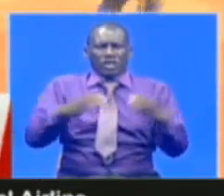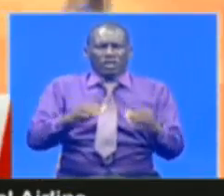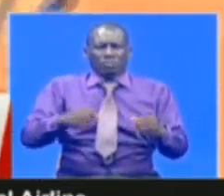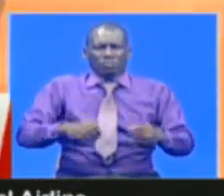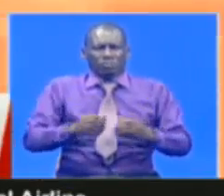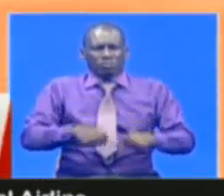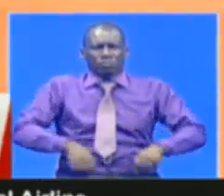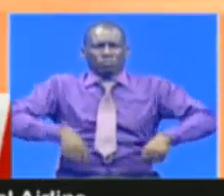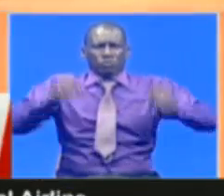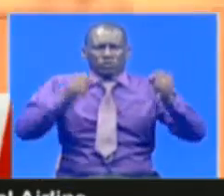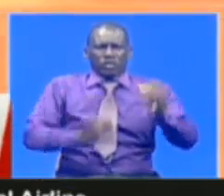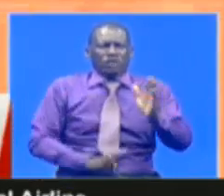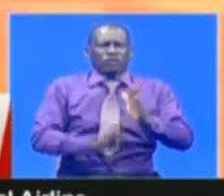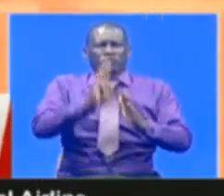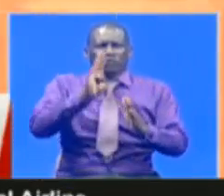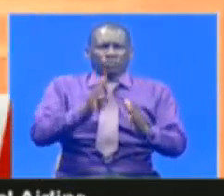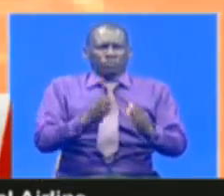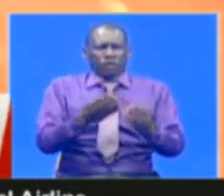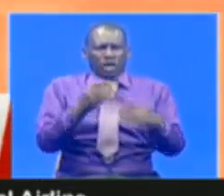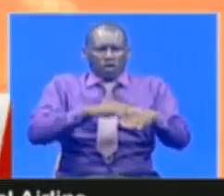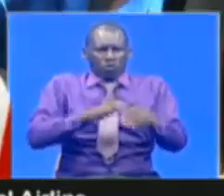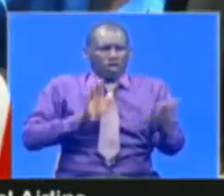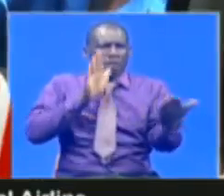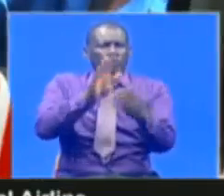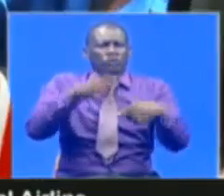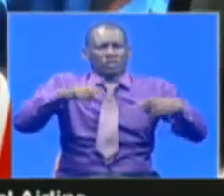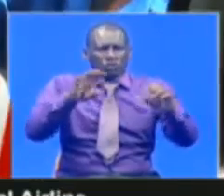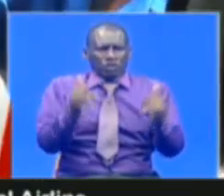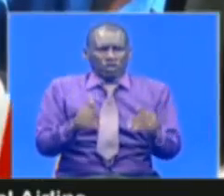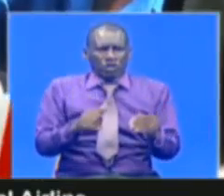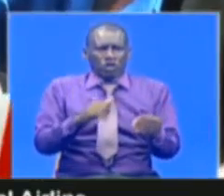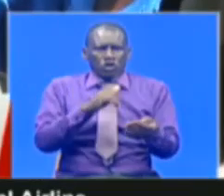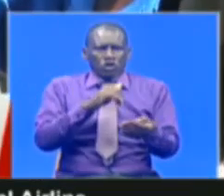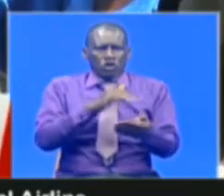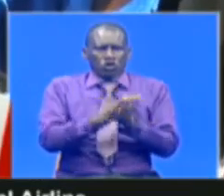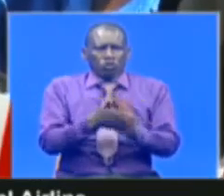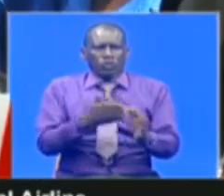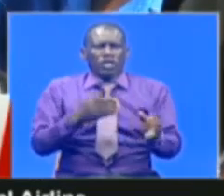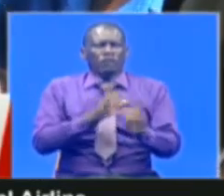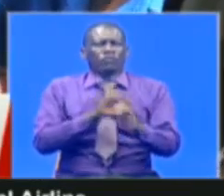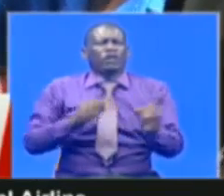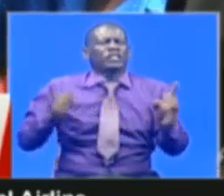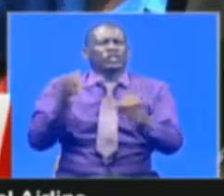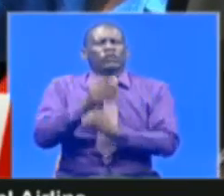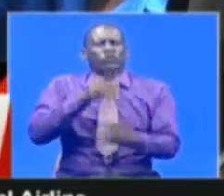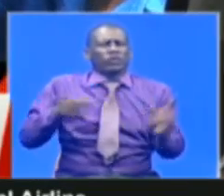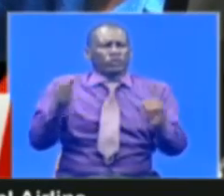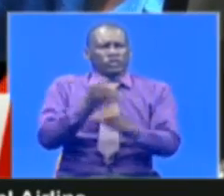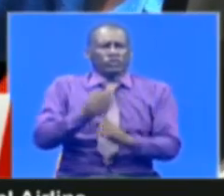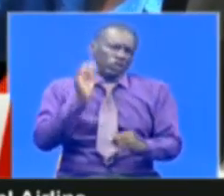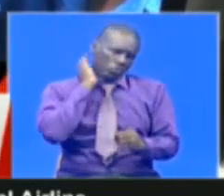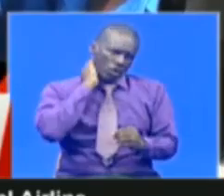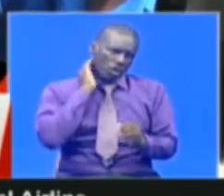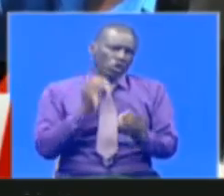Masharia has developed a hands-off approach that has borne fruit. Nobody has ever been able to achieve what we have achieved in Murang'a. So we hope that with our